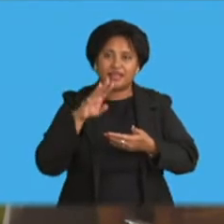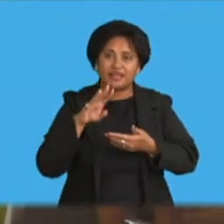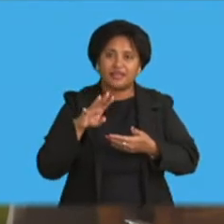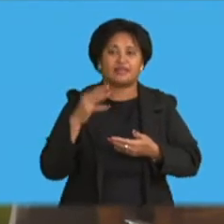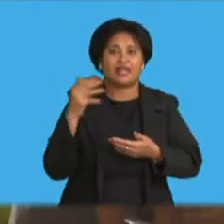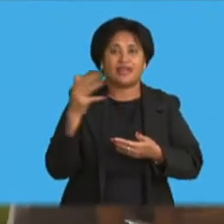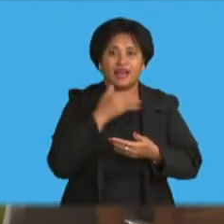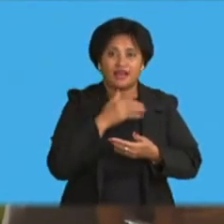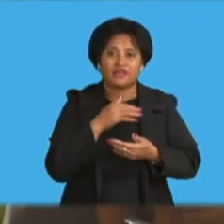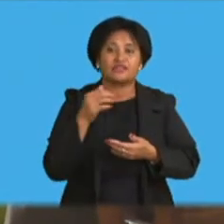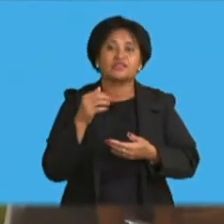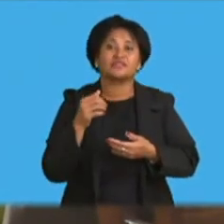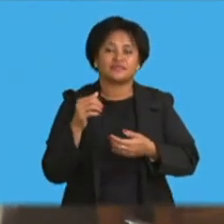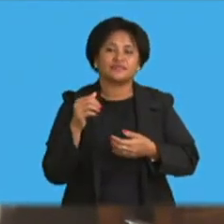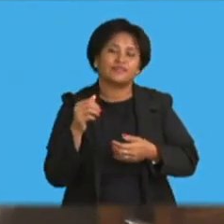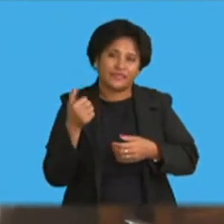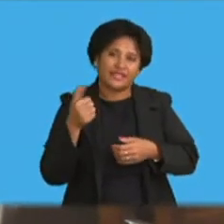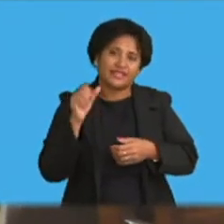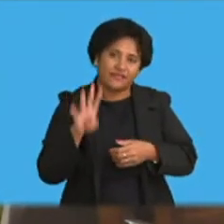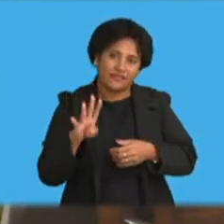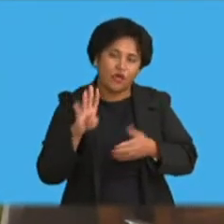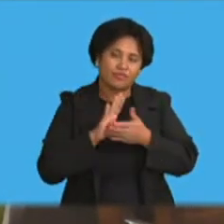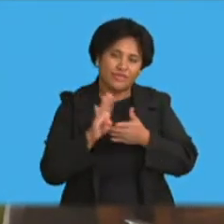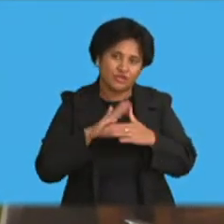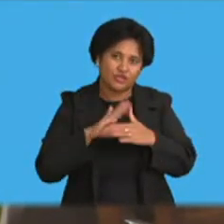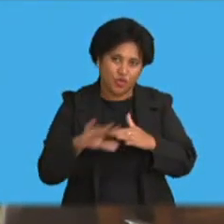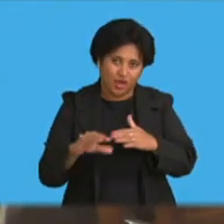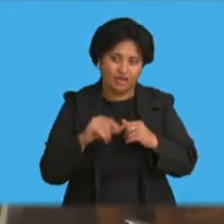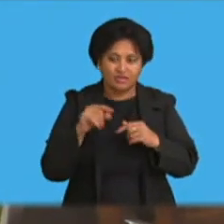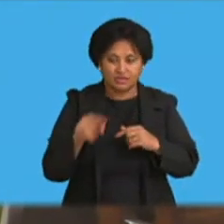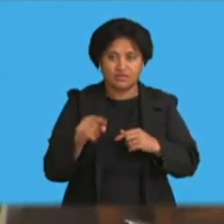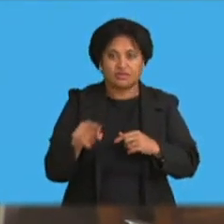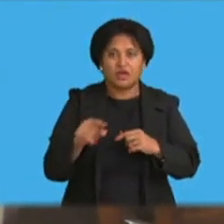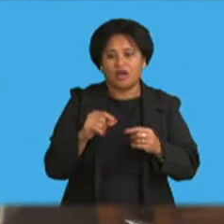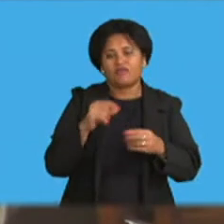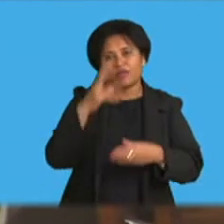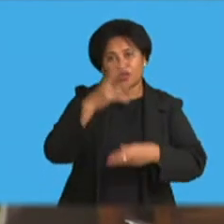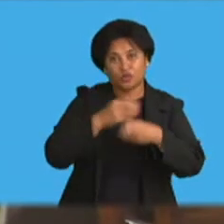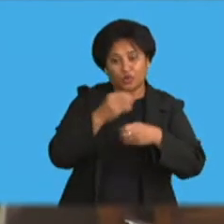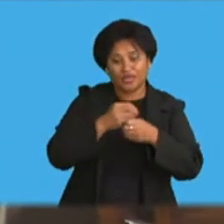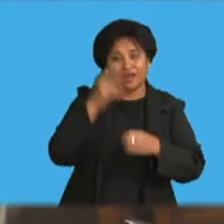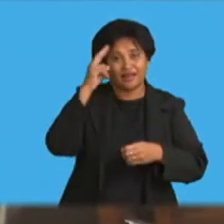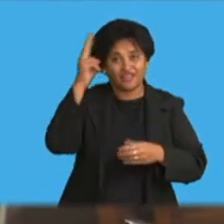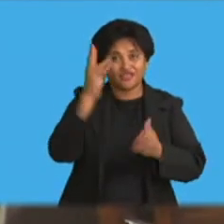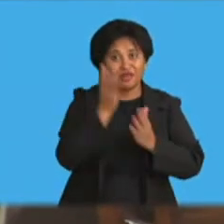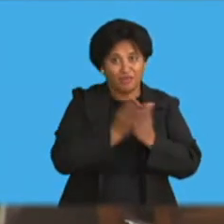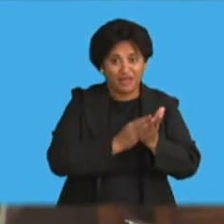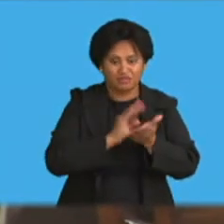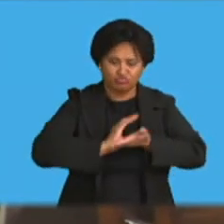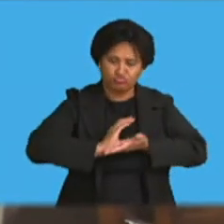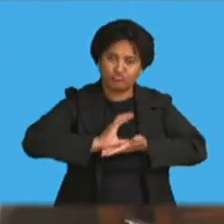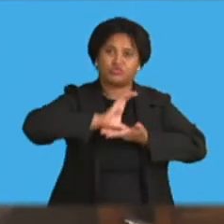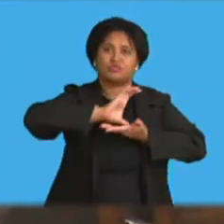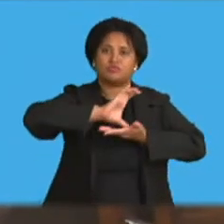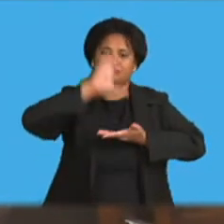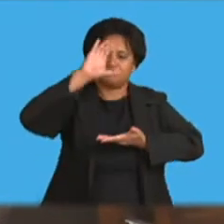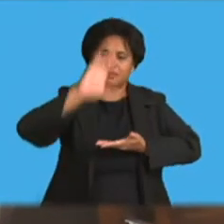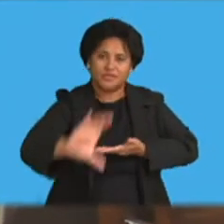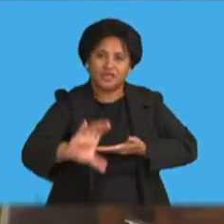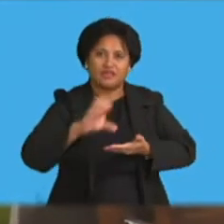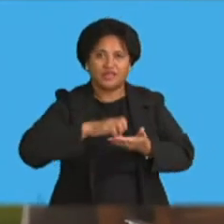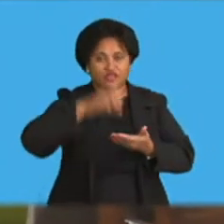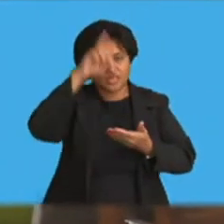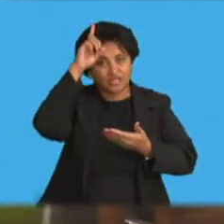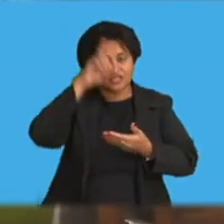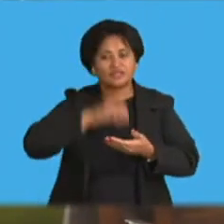towards education. That is approximately 21 to 22% of our total national budget. Of course, it includes the rebuild. The specifics of the allocation have been